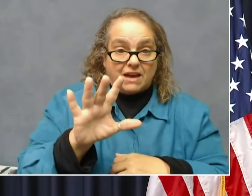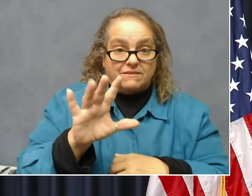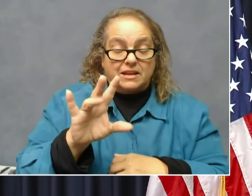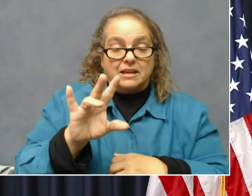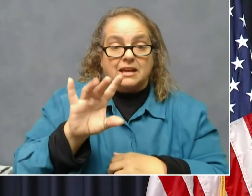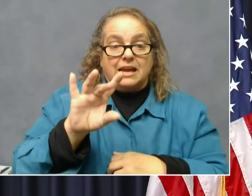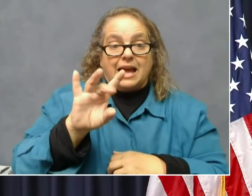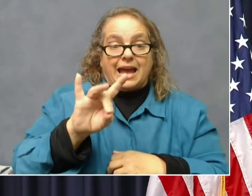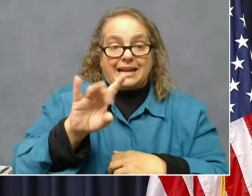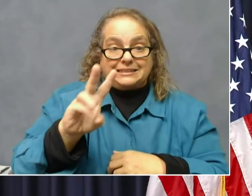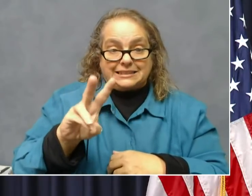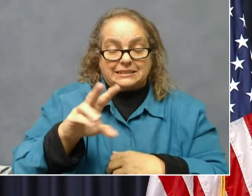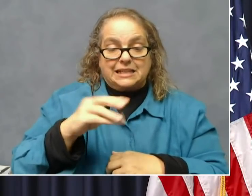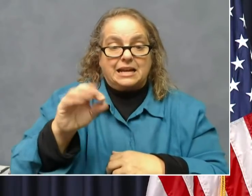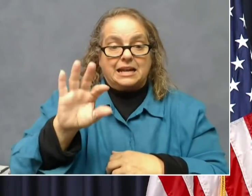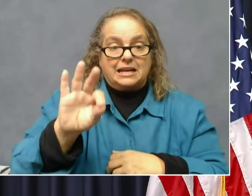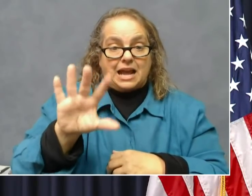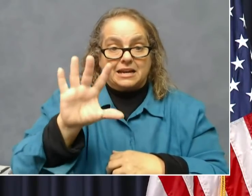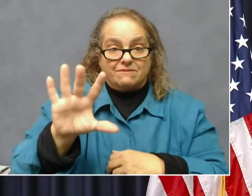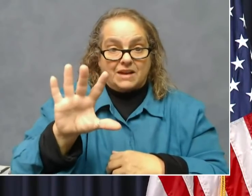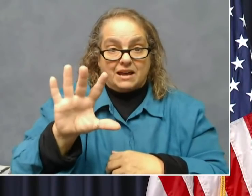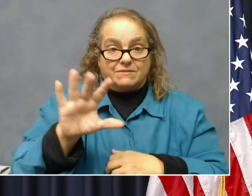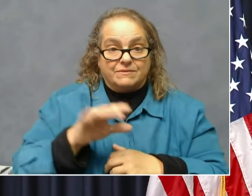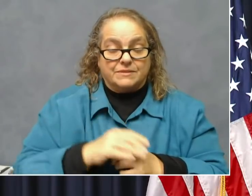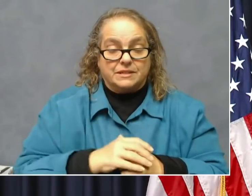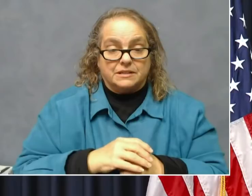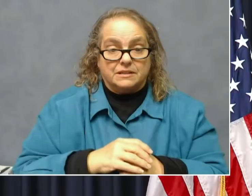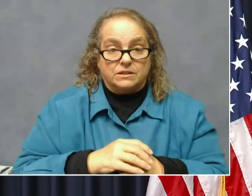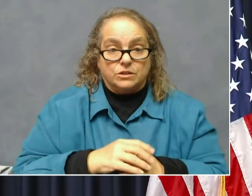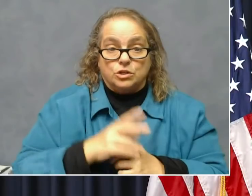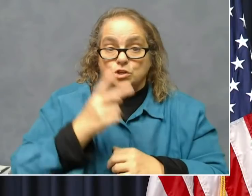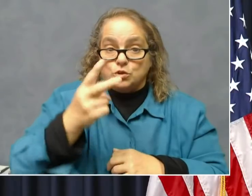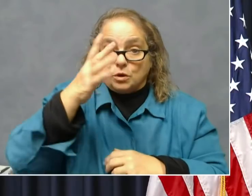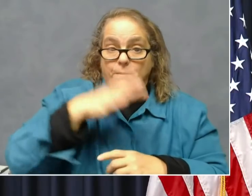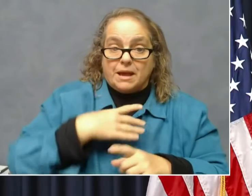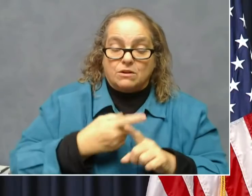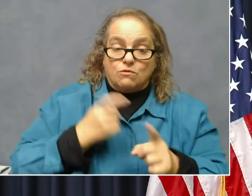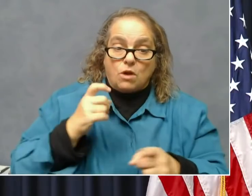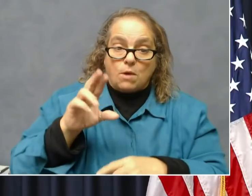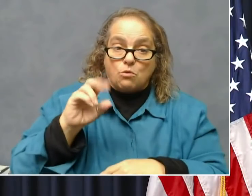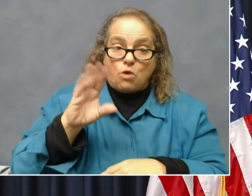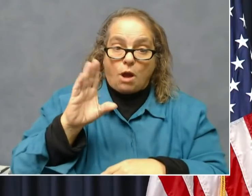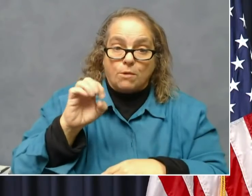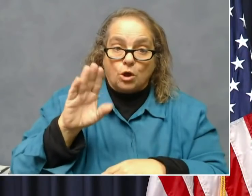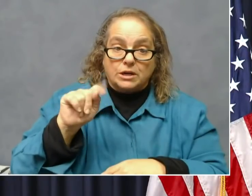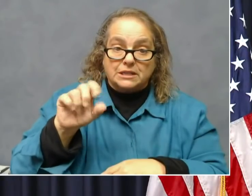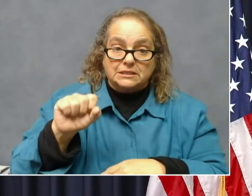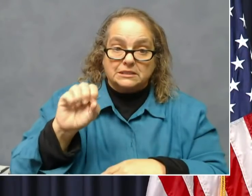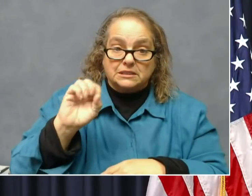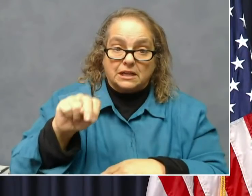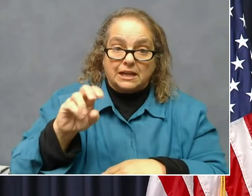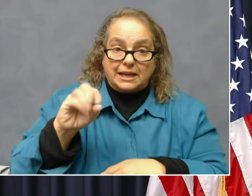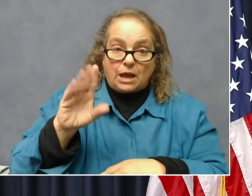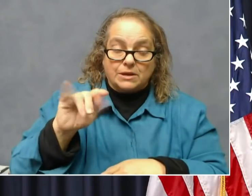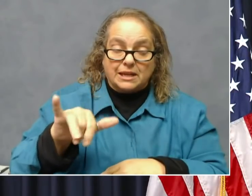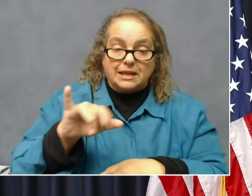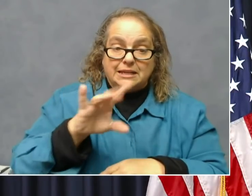and 95. We lost 2 men from Robertson County, a 70-year-old man and an 87-year-old